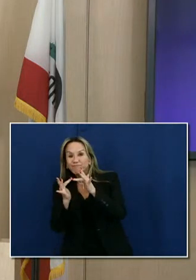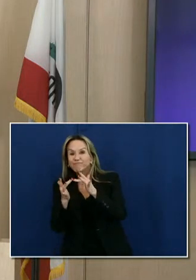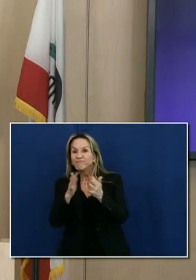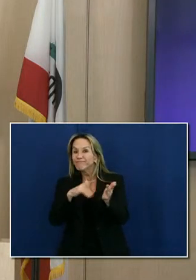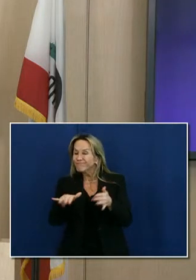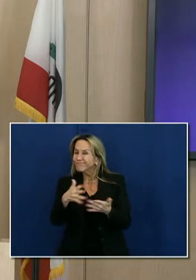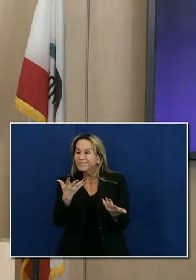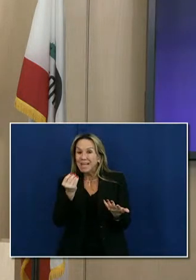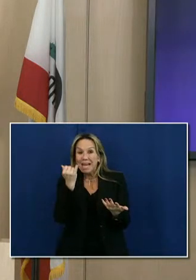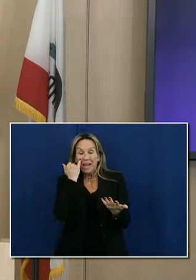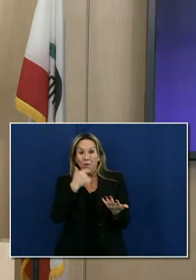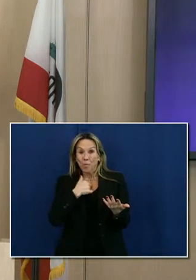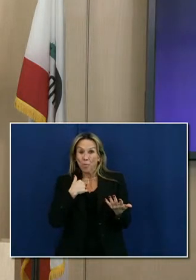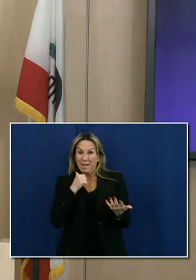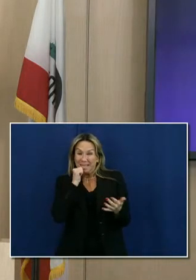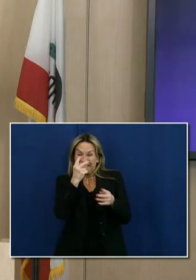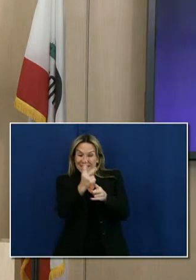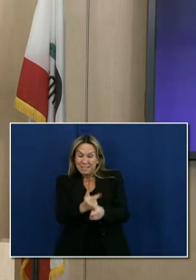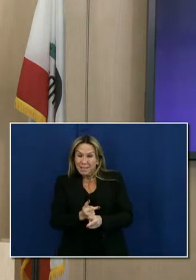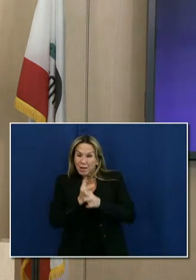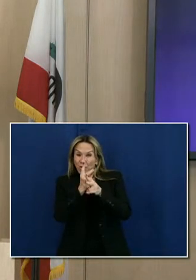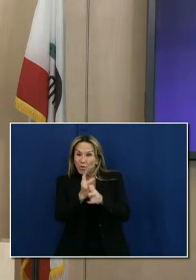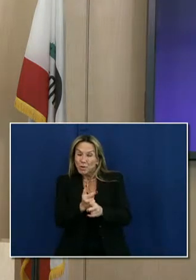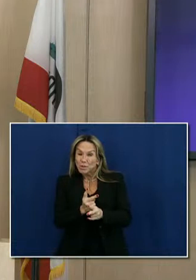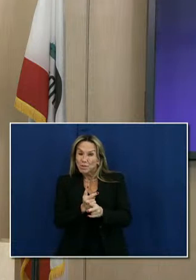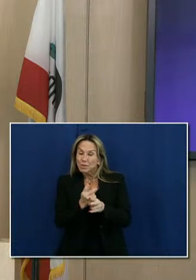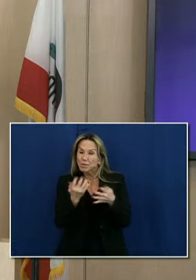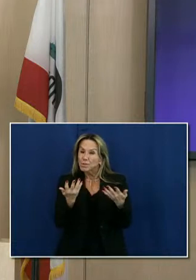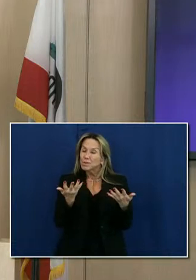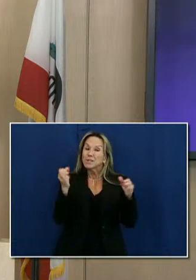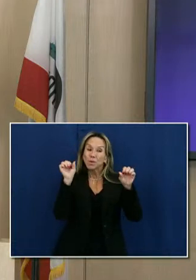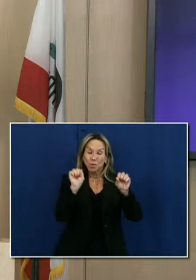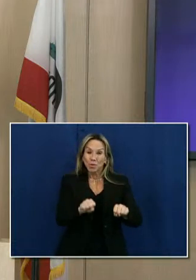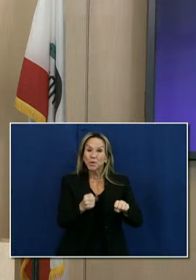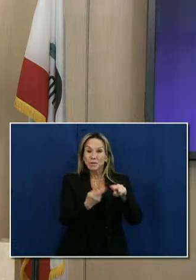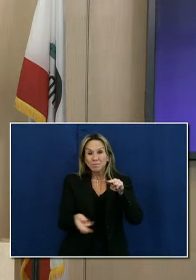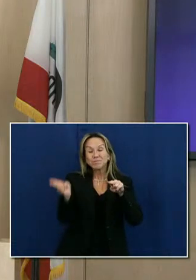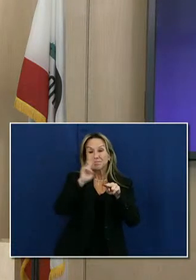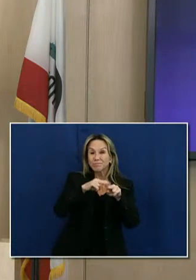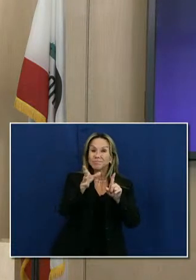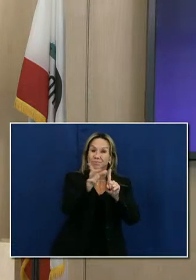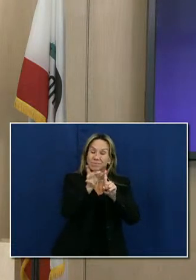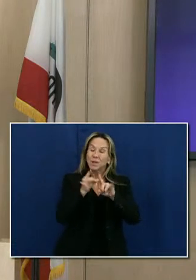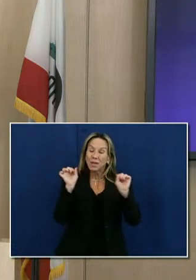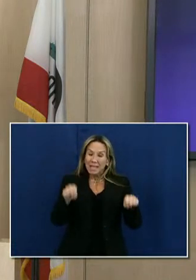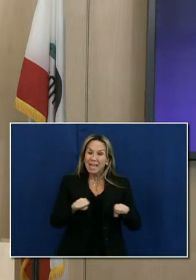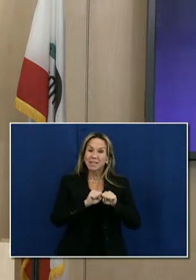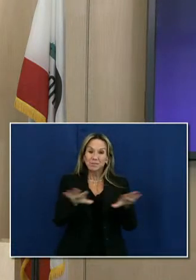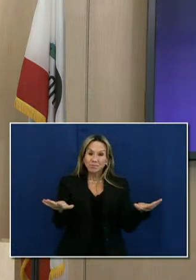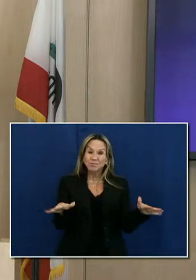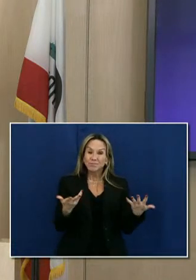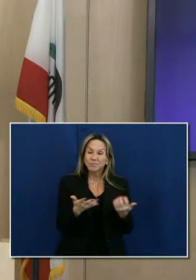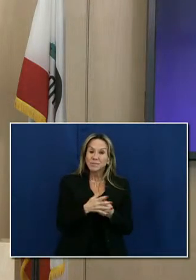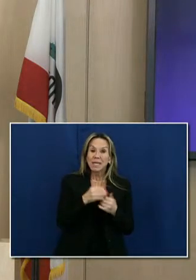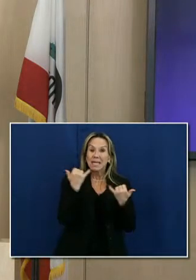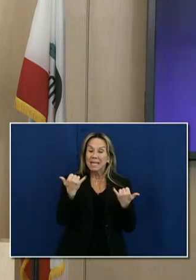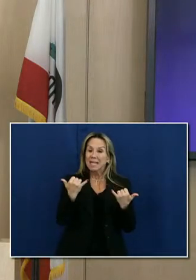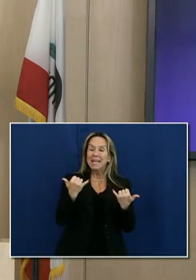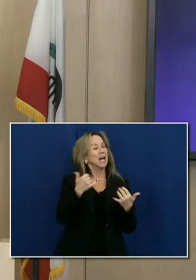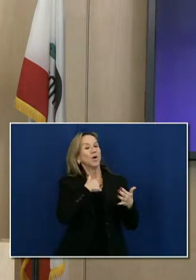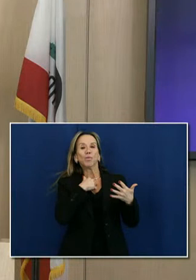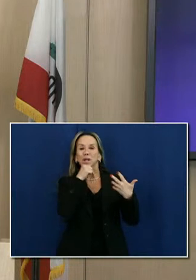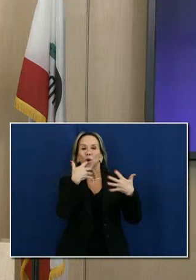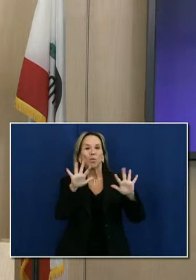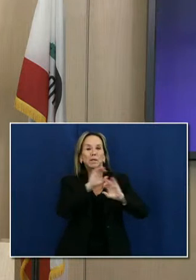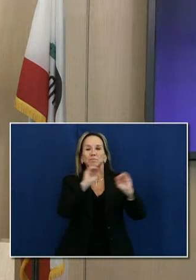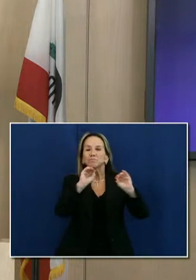that if we are not exceedingly cautious and careful, have the potential to increase the case count. And we have zero margin